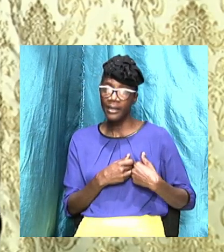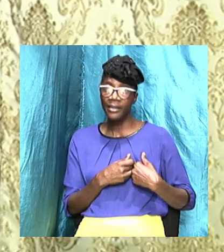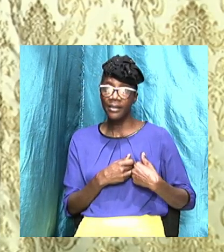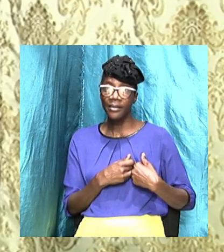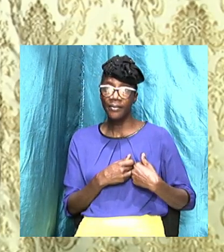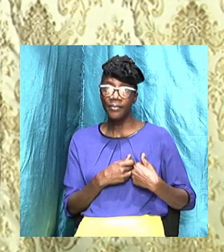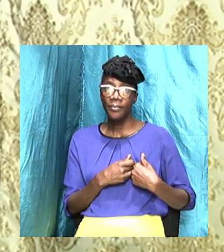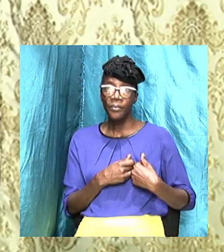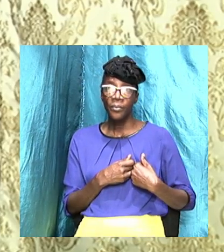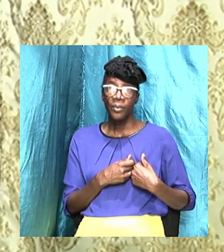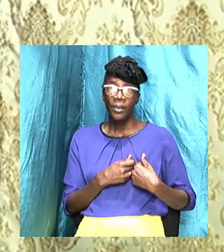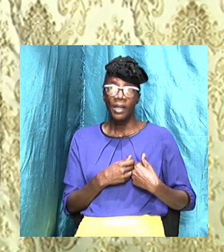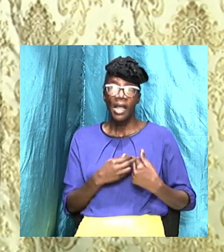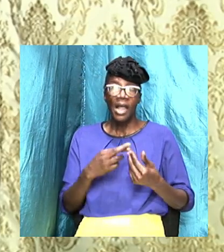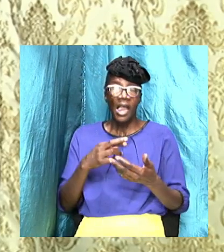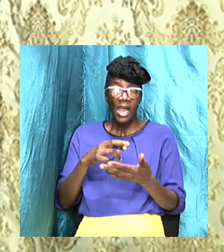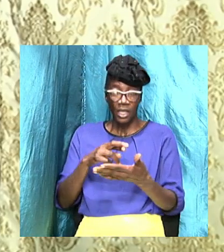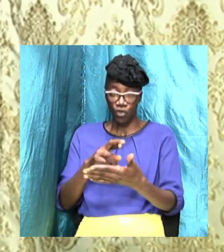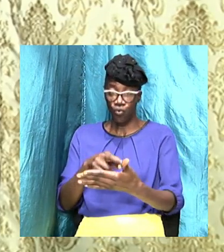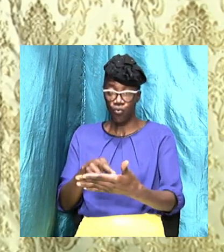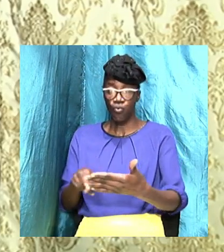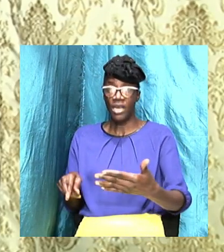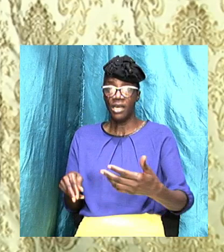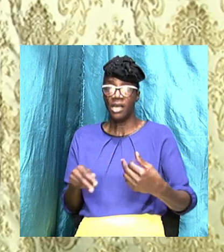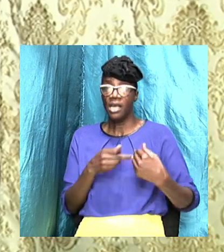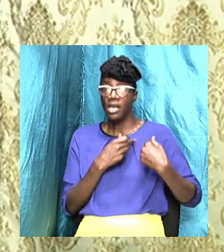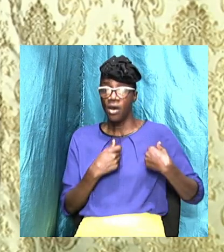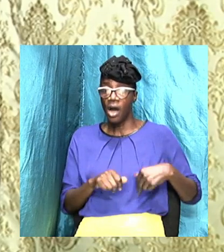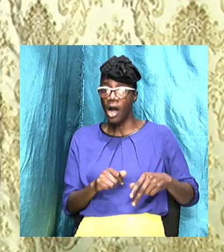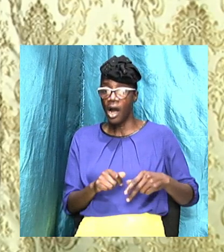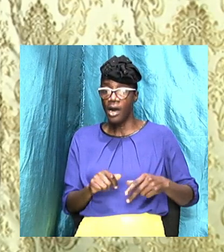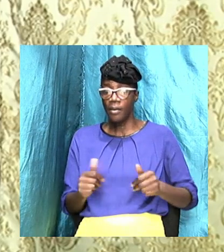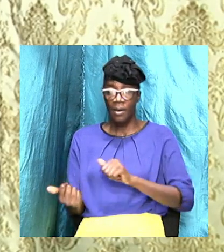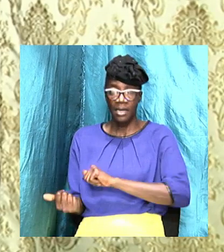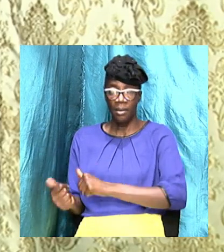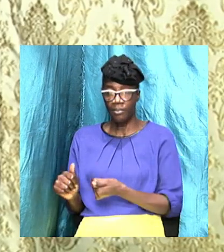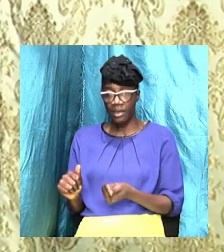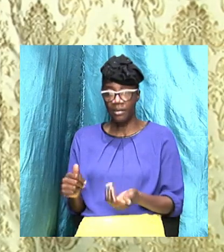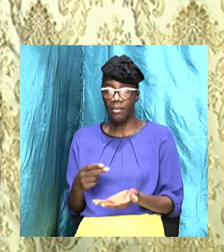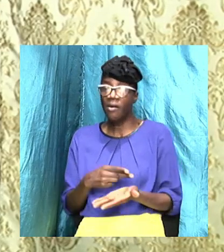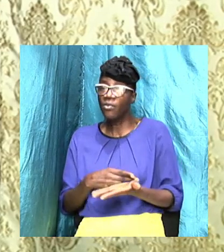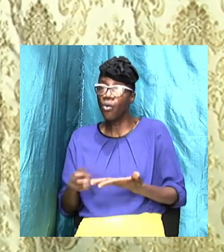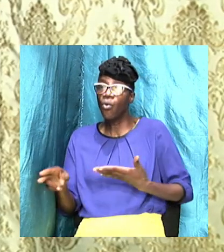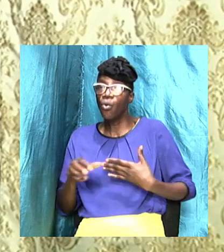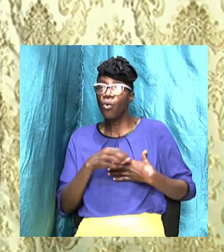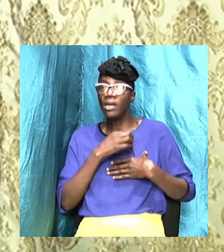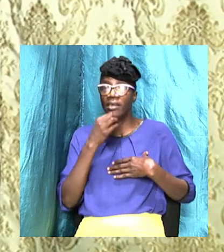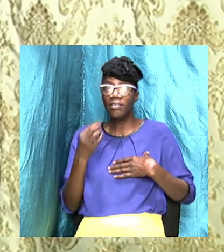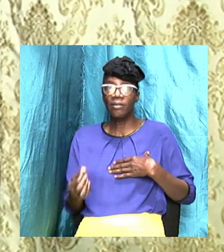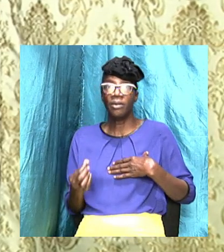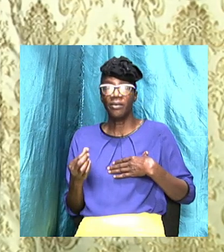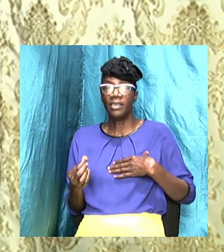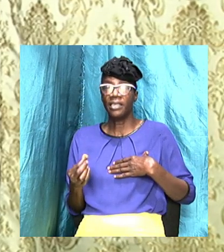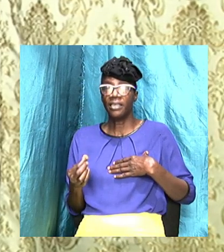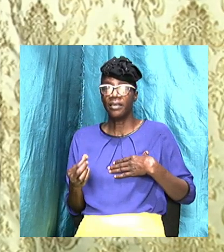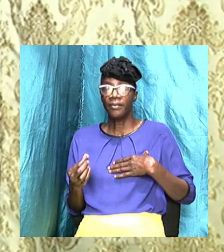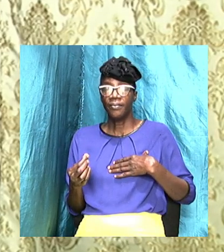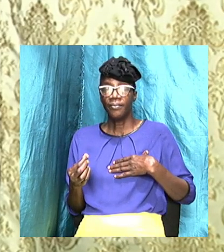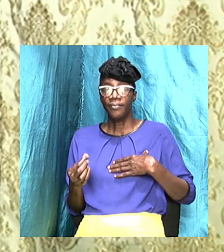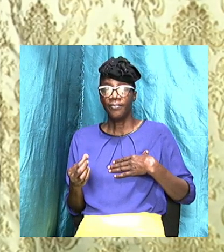The covenant is written in our hearts. Amen. By the baptism of the Holy Spirit.